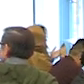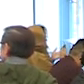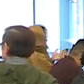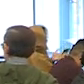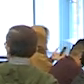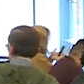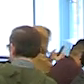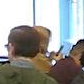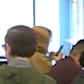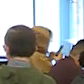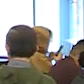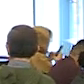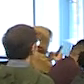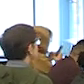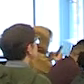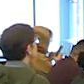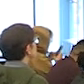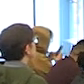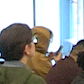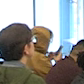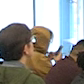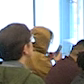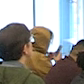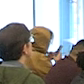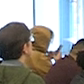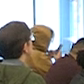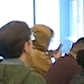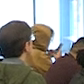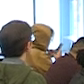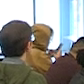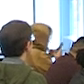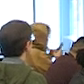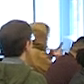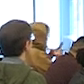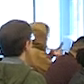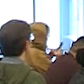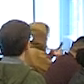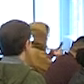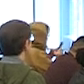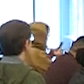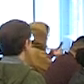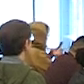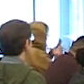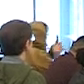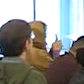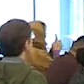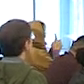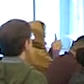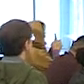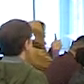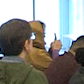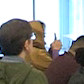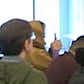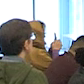popular culture are up there. The first name I thought of, or trying to think of an activist, was Emma Gonzalez from one of the Parkland